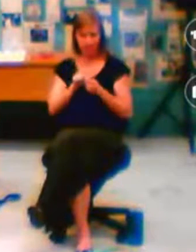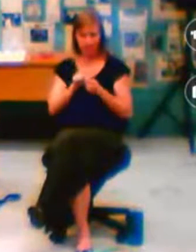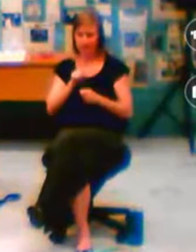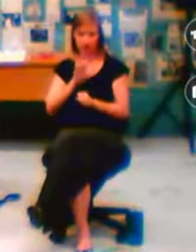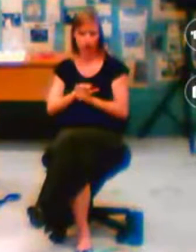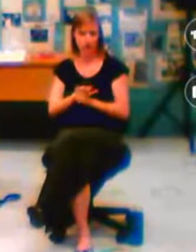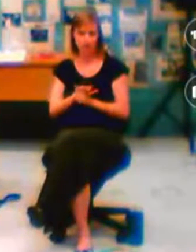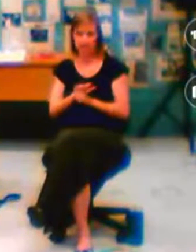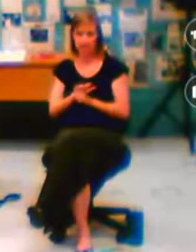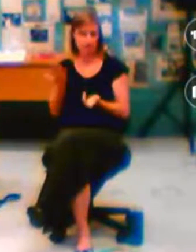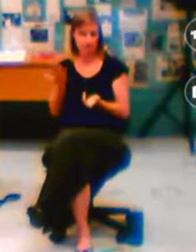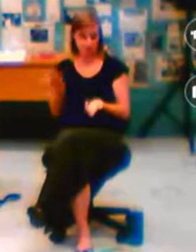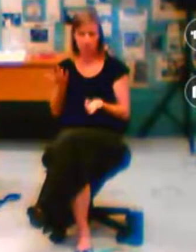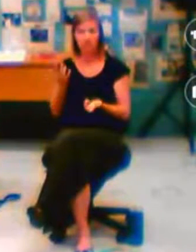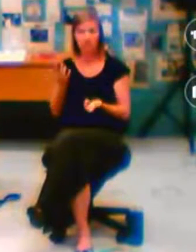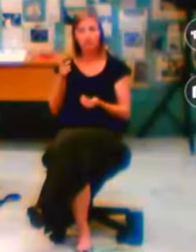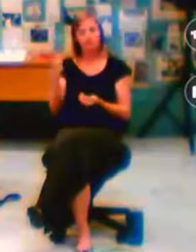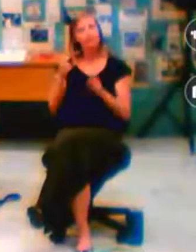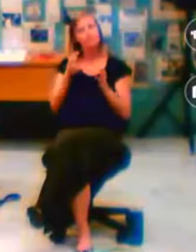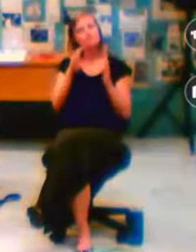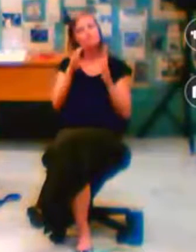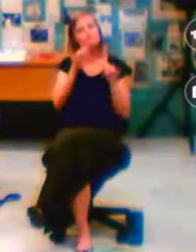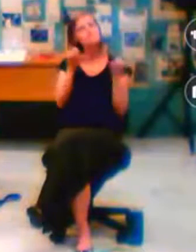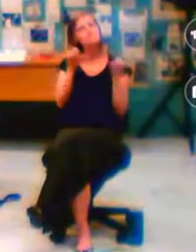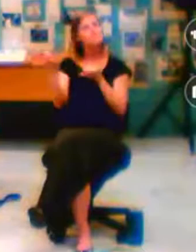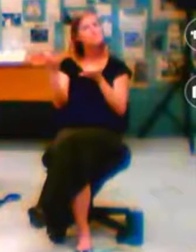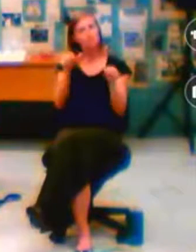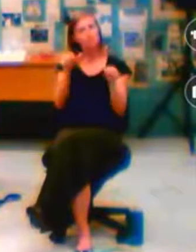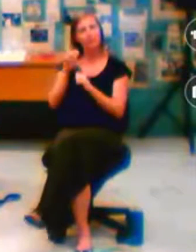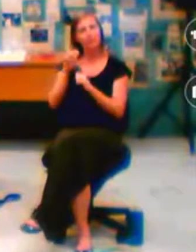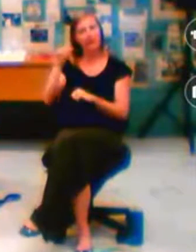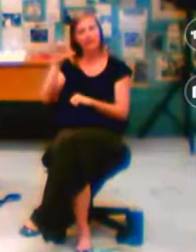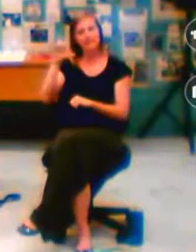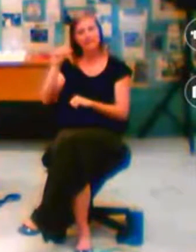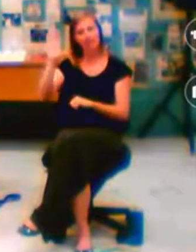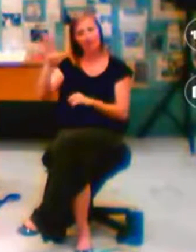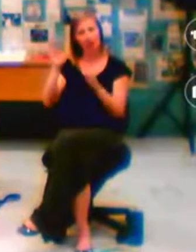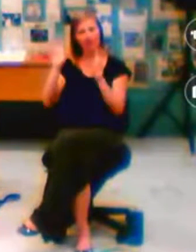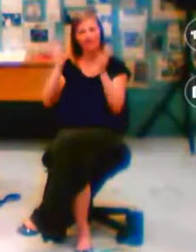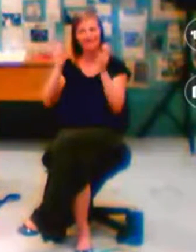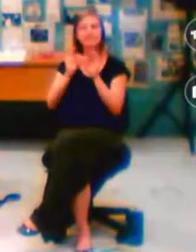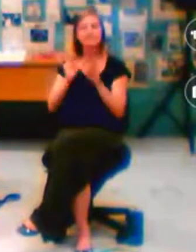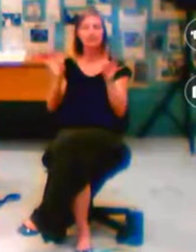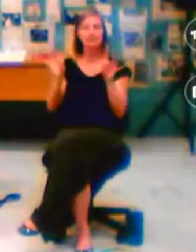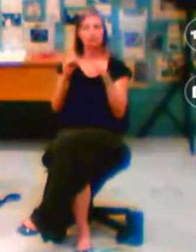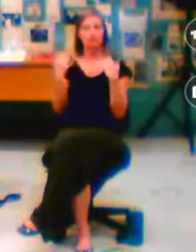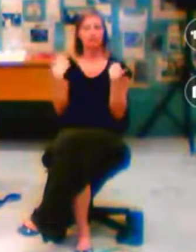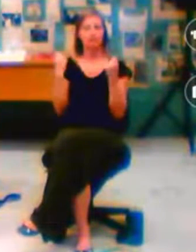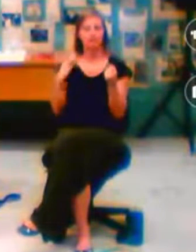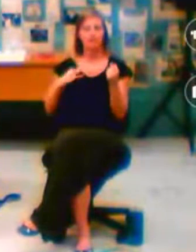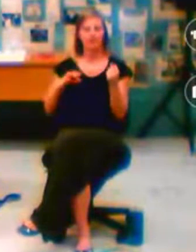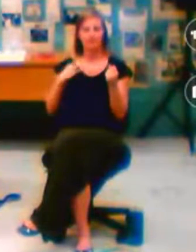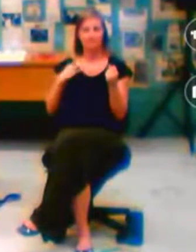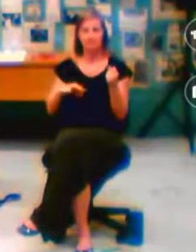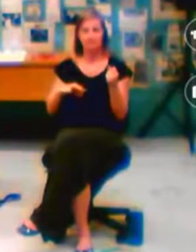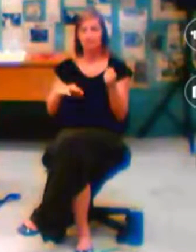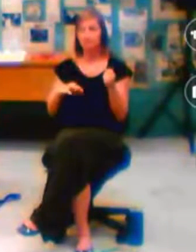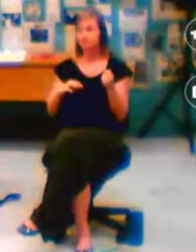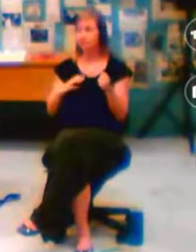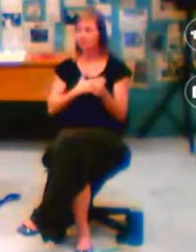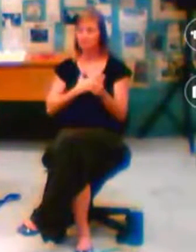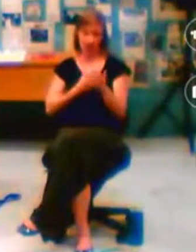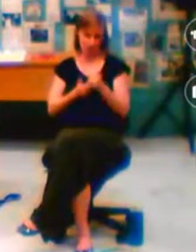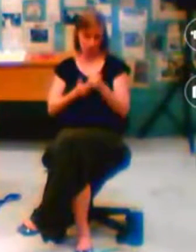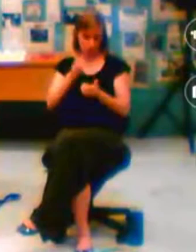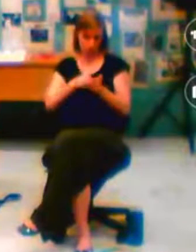You know, the second question is harder, and I would agree with Dr. Gorman that there are no specific guarantees. It really